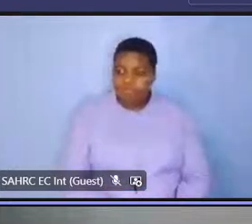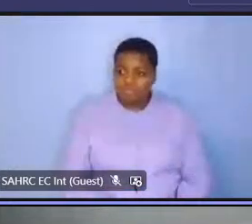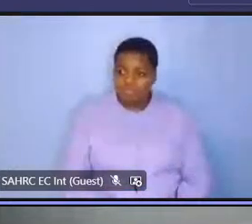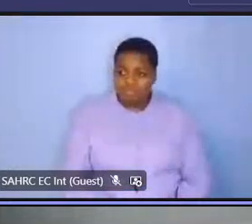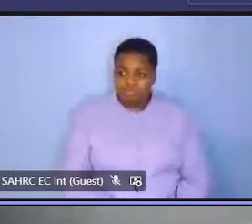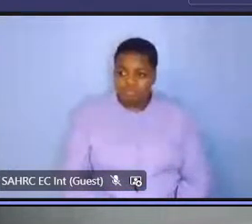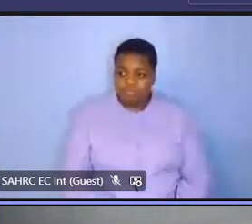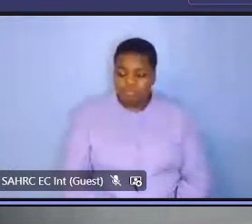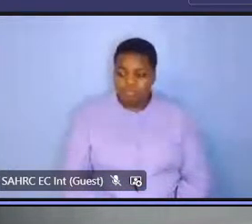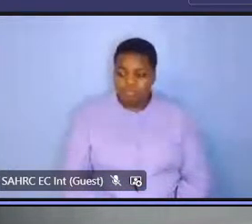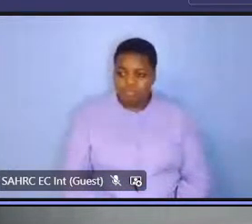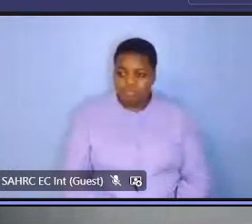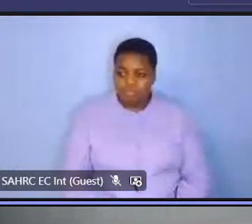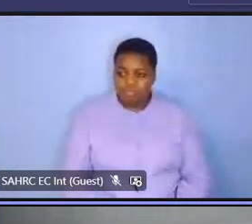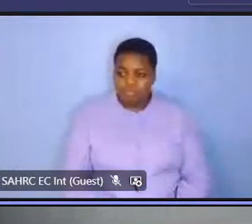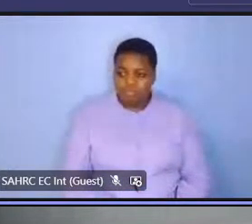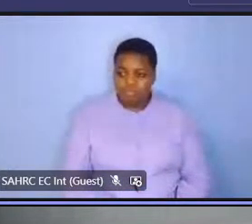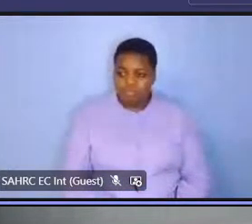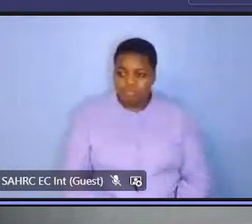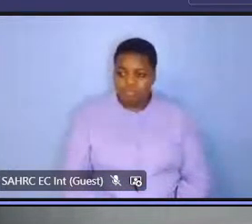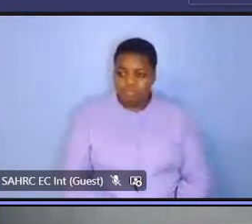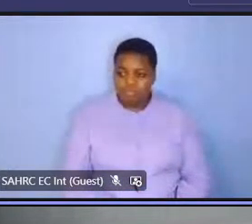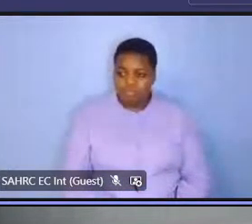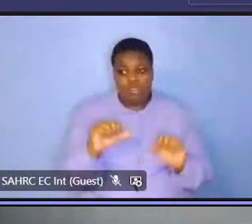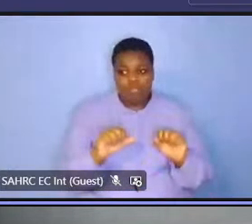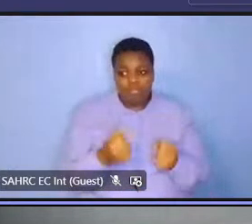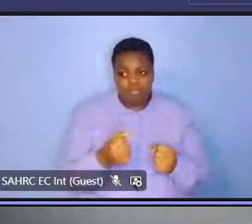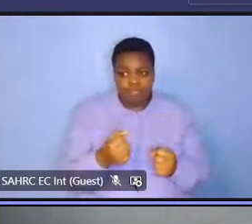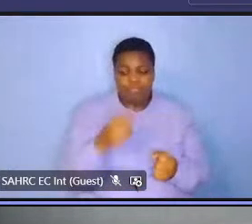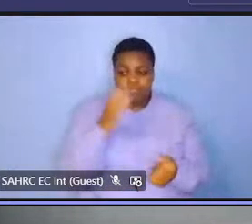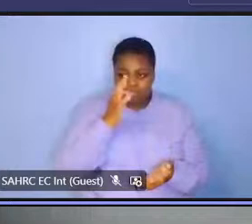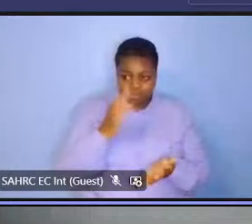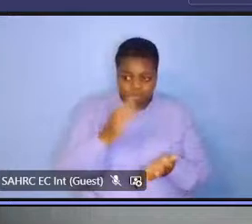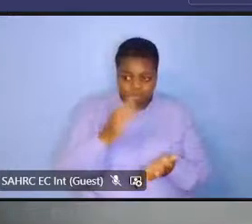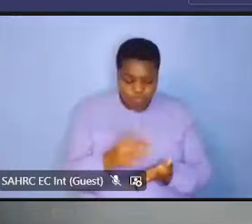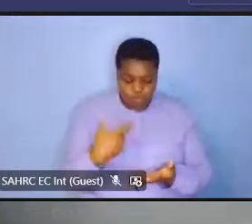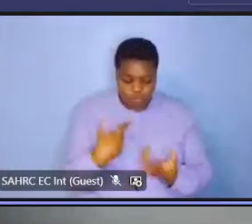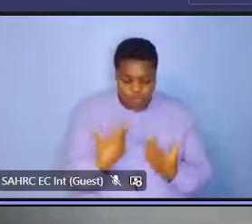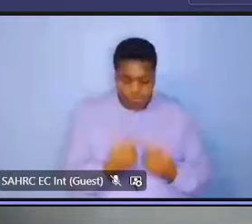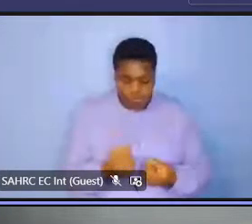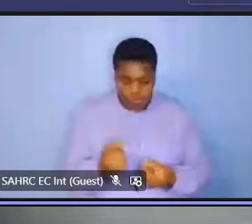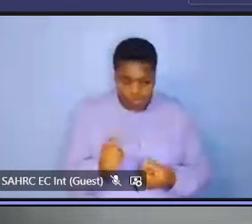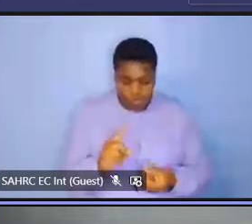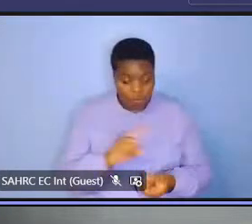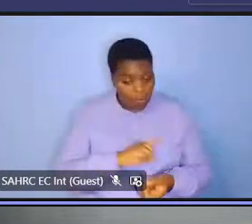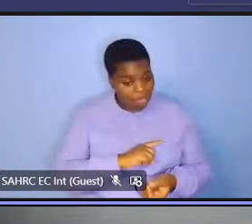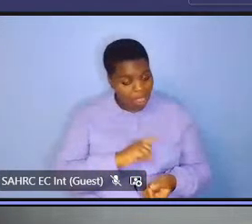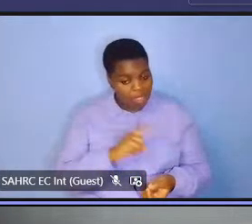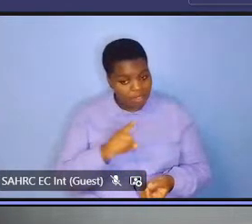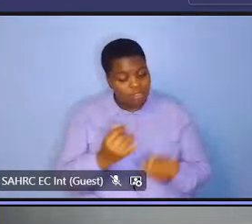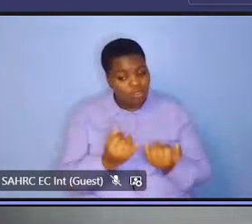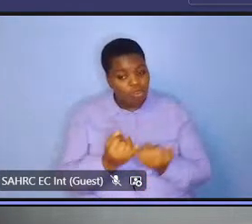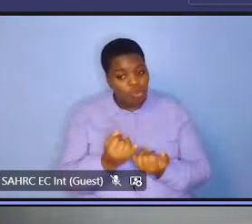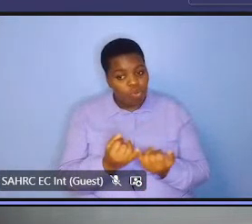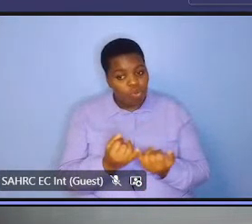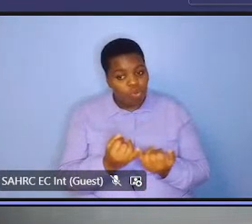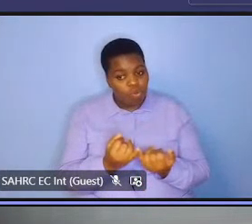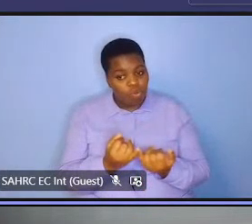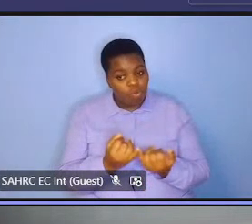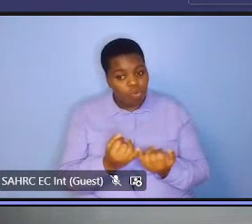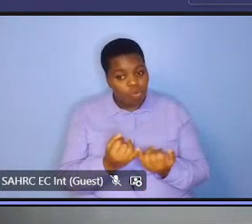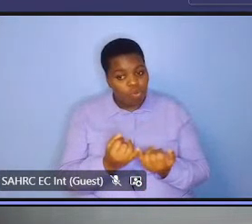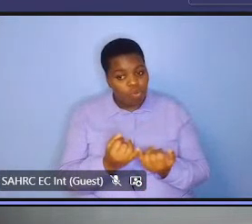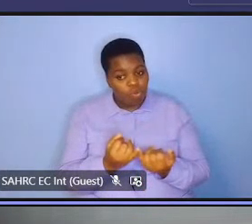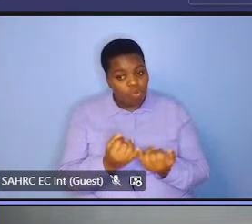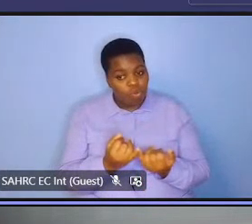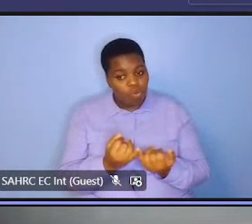challenge, however, may be the implementation of this particular guideline once it is enforced. And this is because of the competing interest of, between